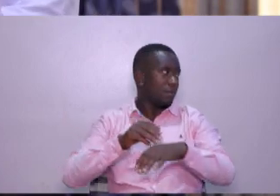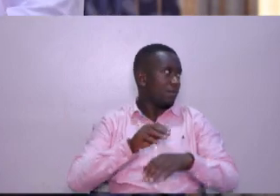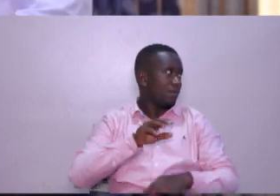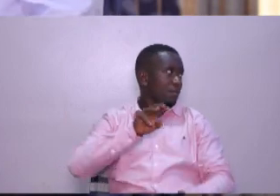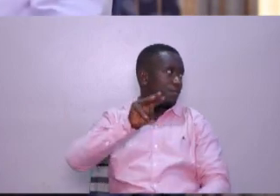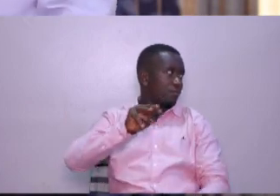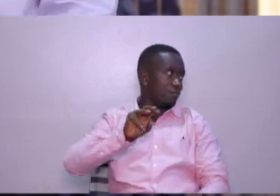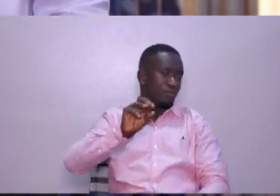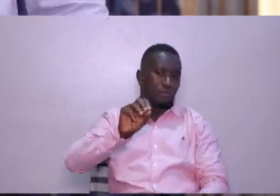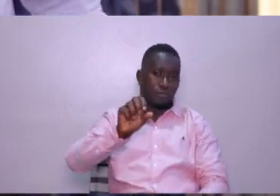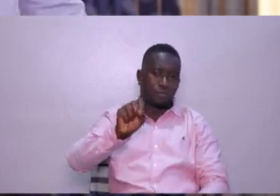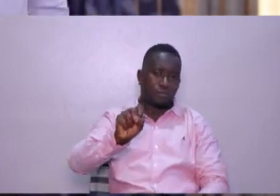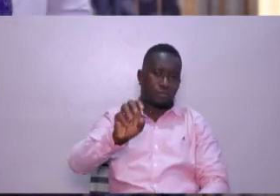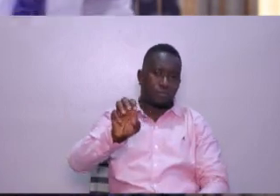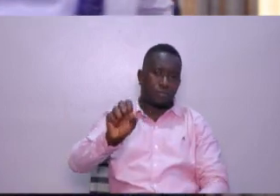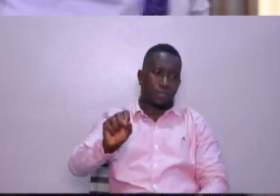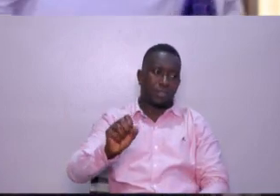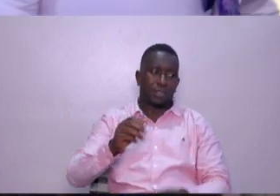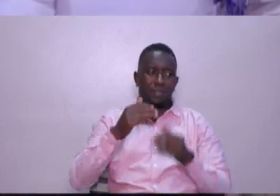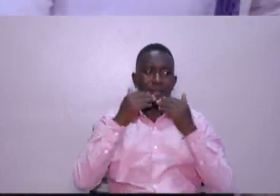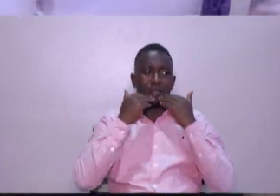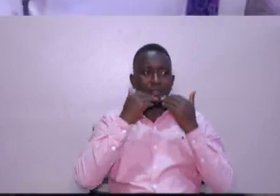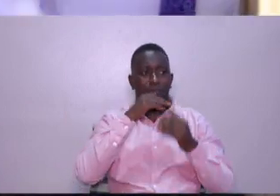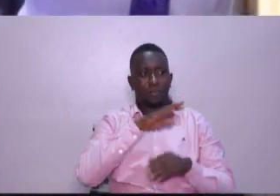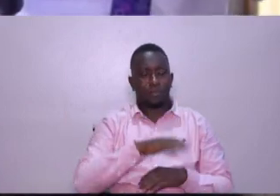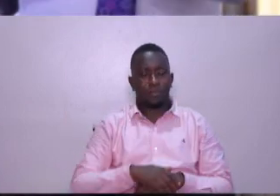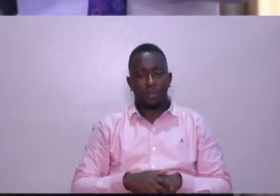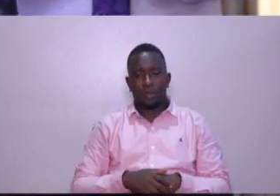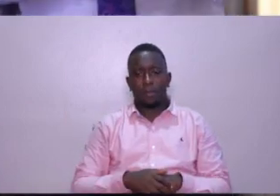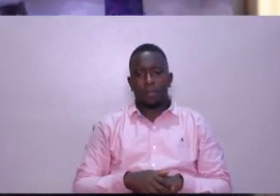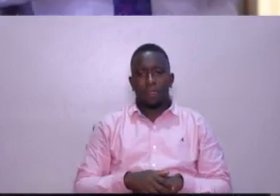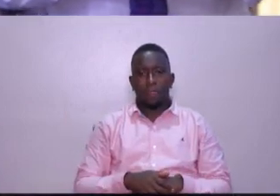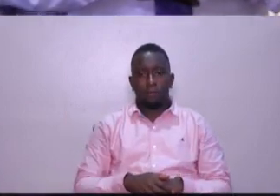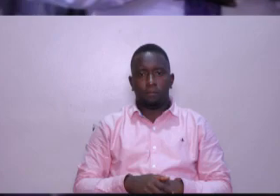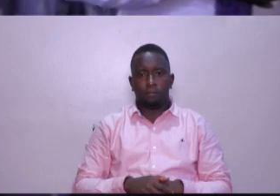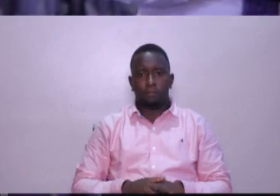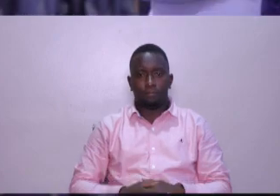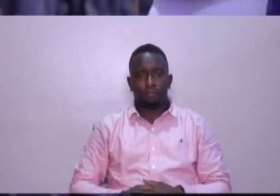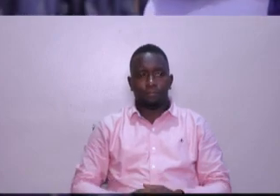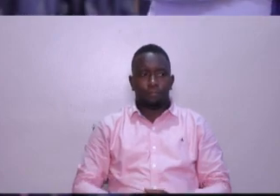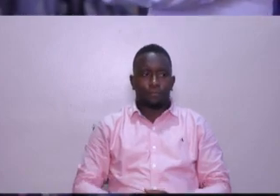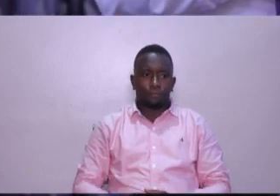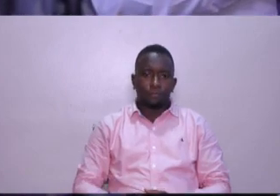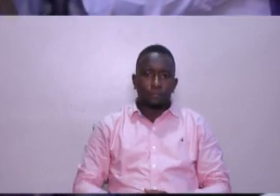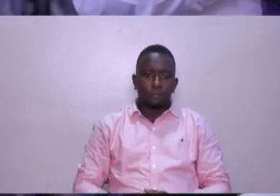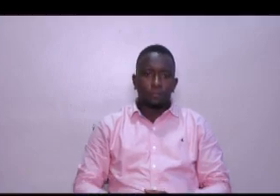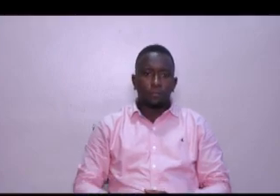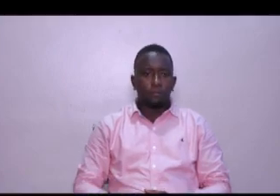you. A big thanks to you, because you are the